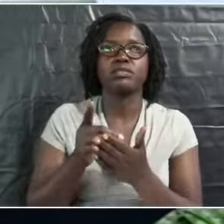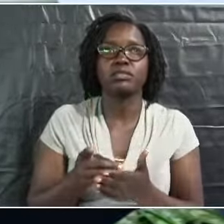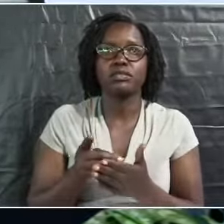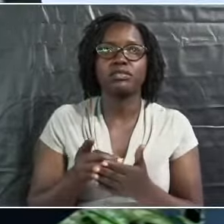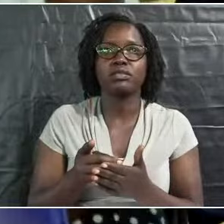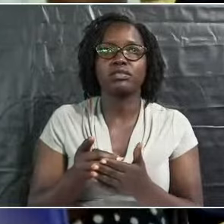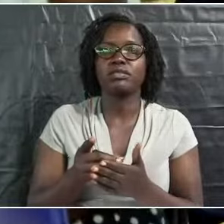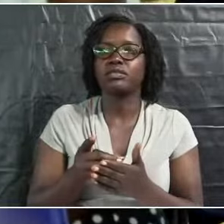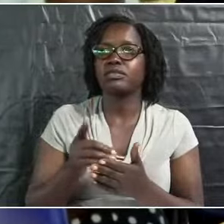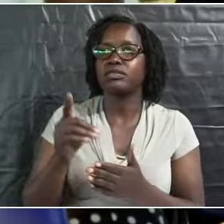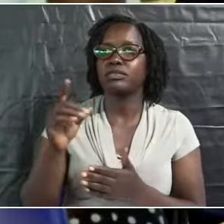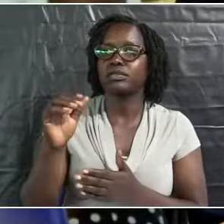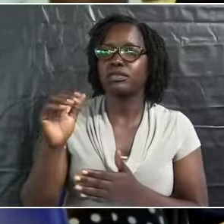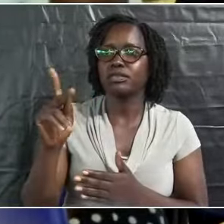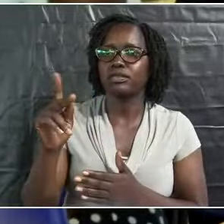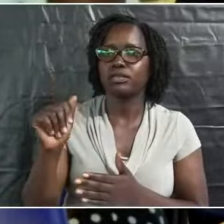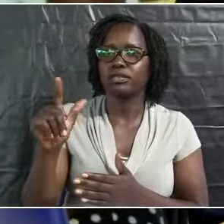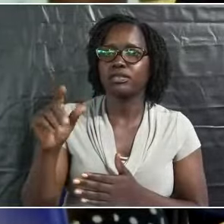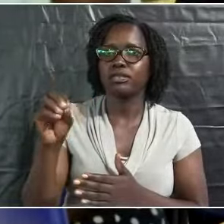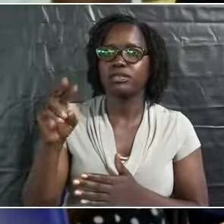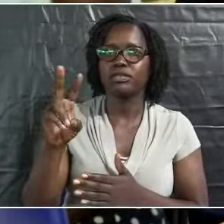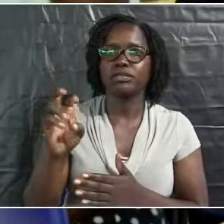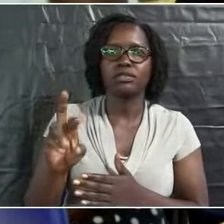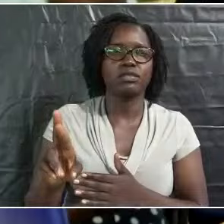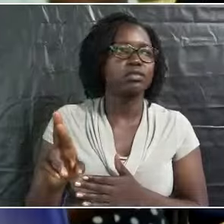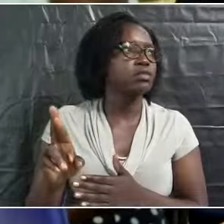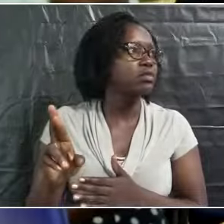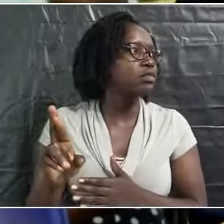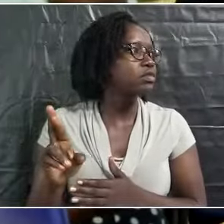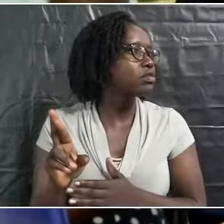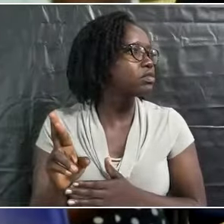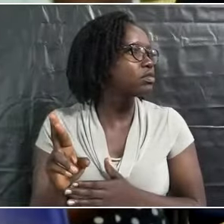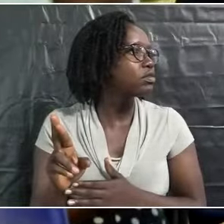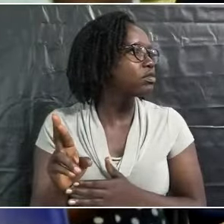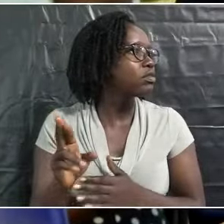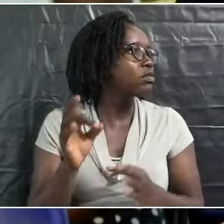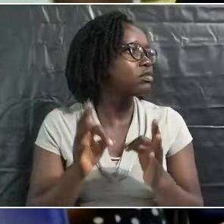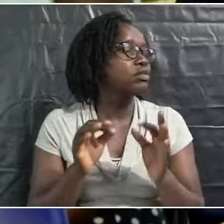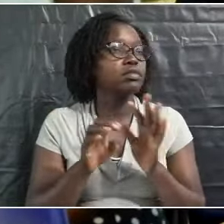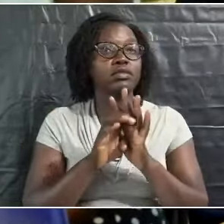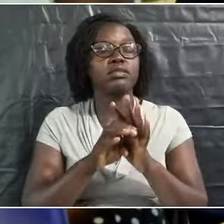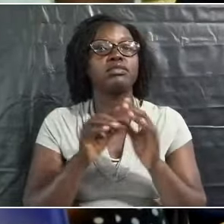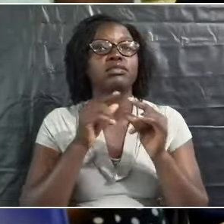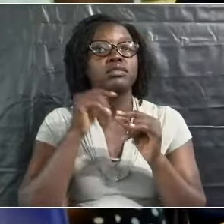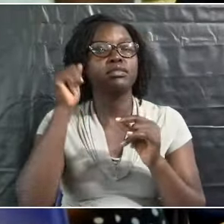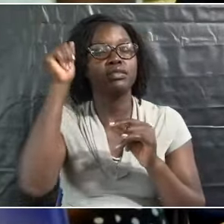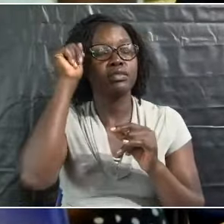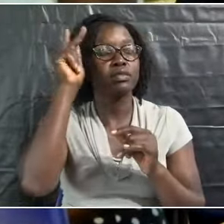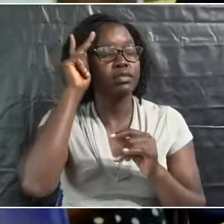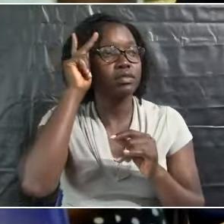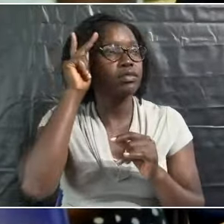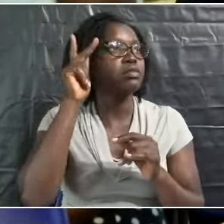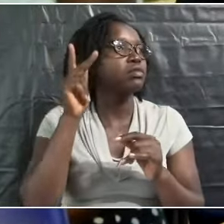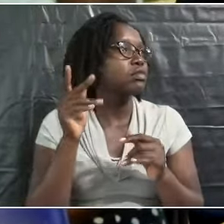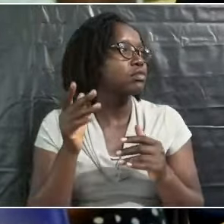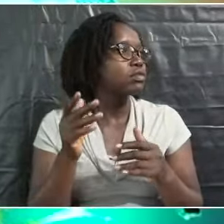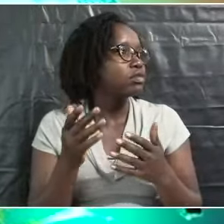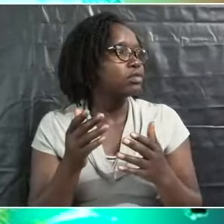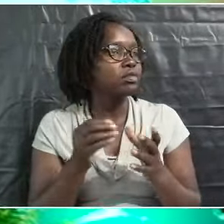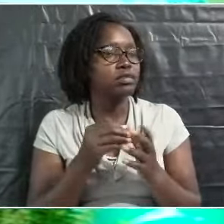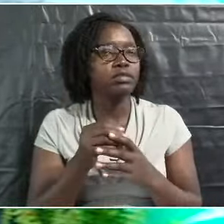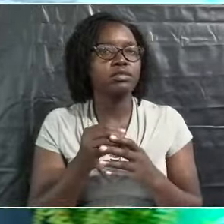kalova. You go, for example, if Pastor Akali here or Pastor Alo